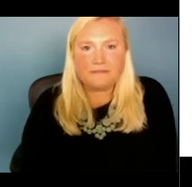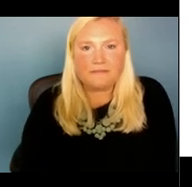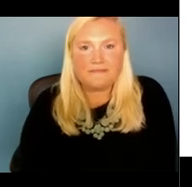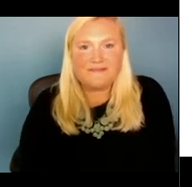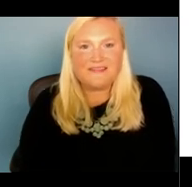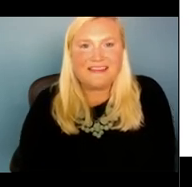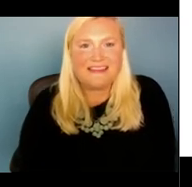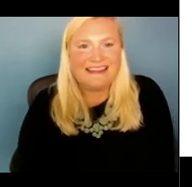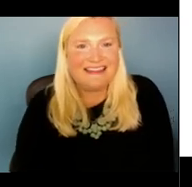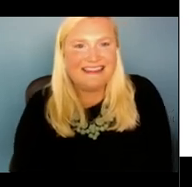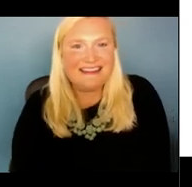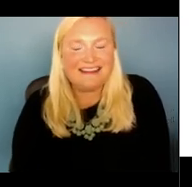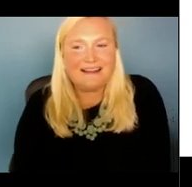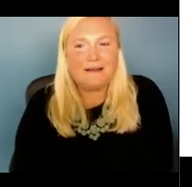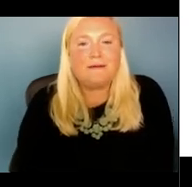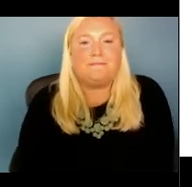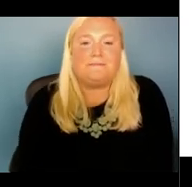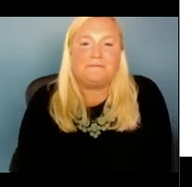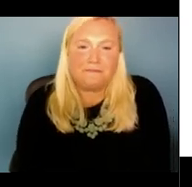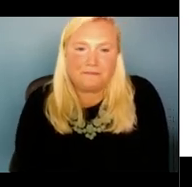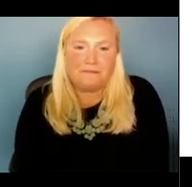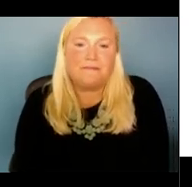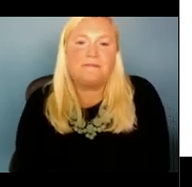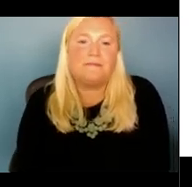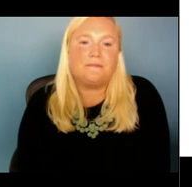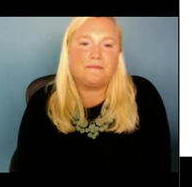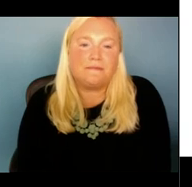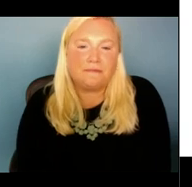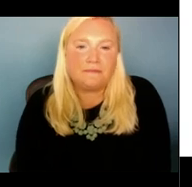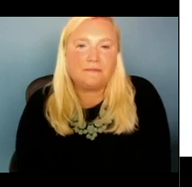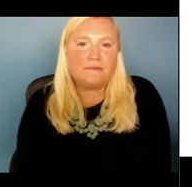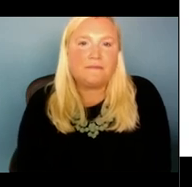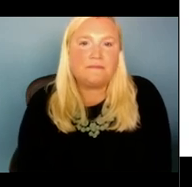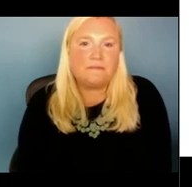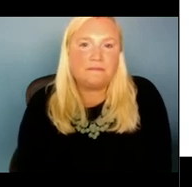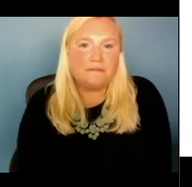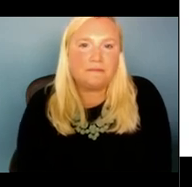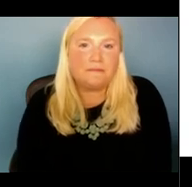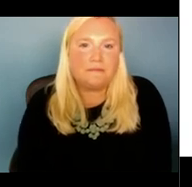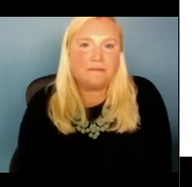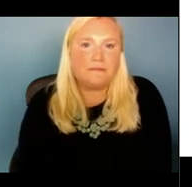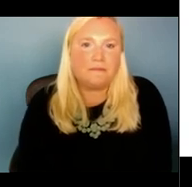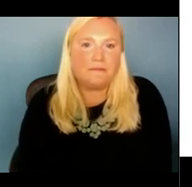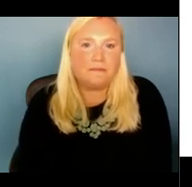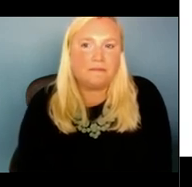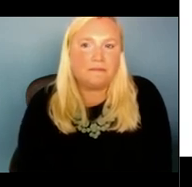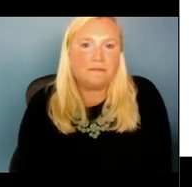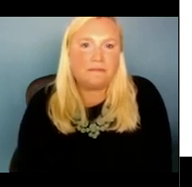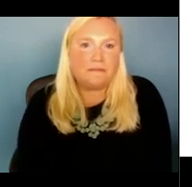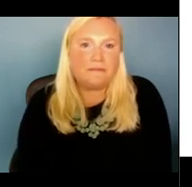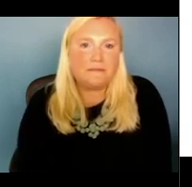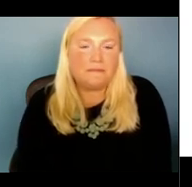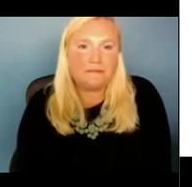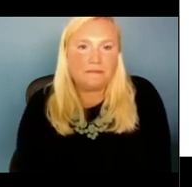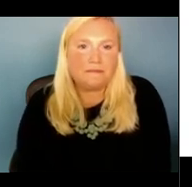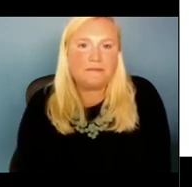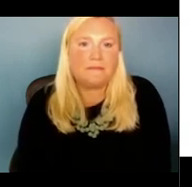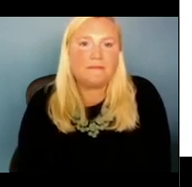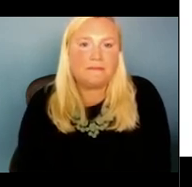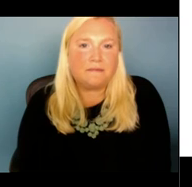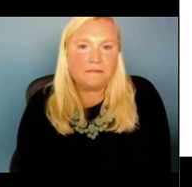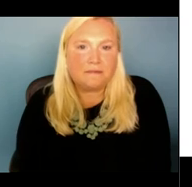brains. That's the nature of how their brains are, and that's okay. And we have to model in our